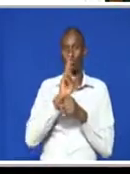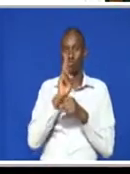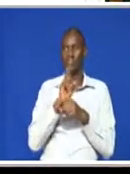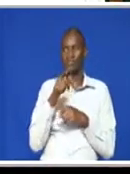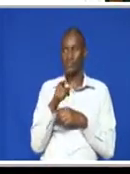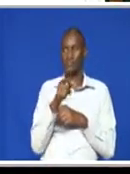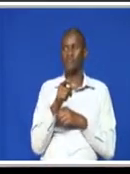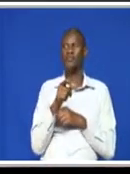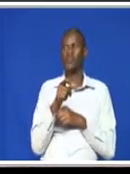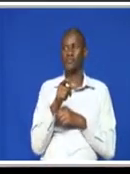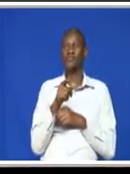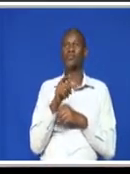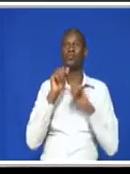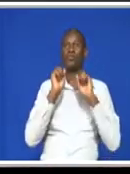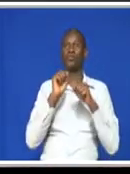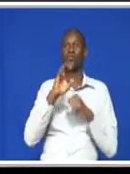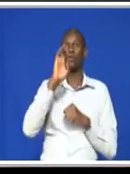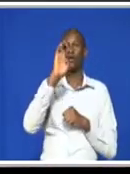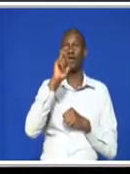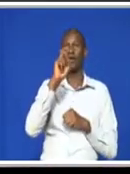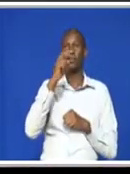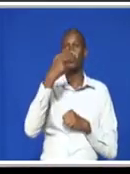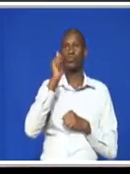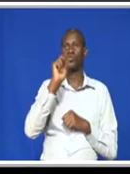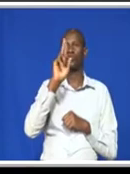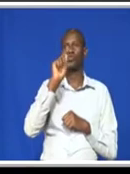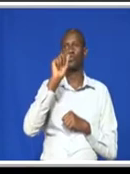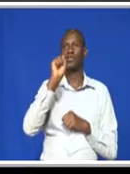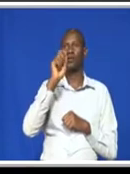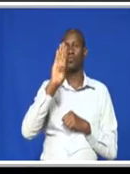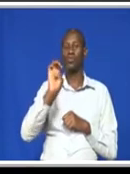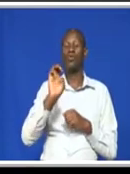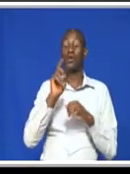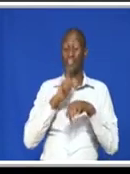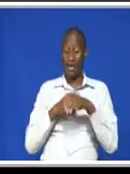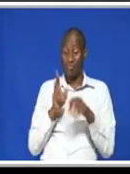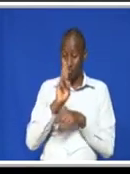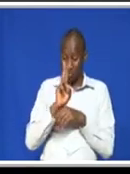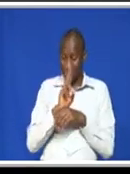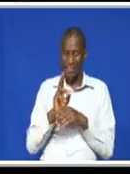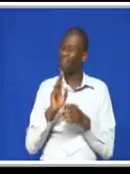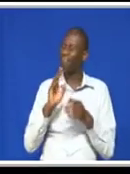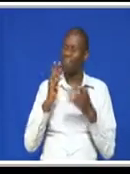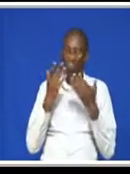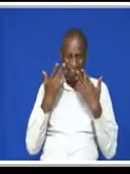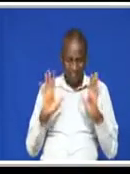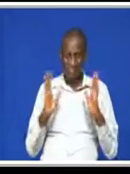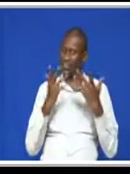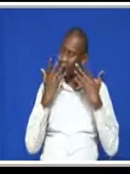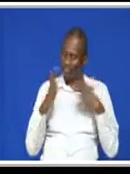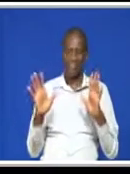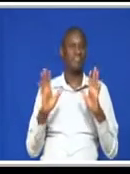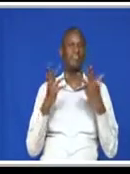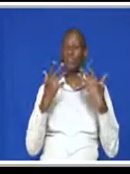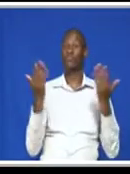is in itself exhaustible. Once we use it, it is gone and gone forever. So it is exhaustible. That makes it a